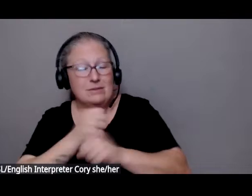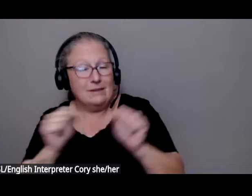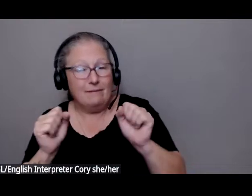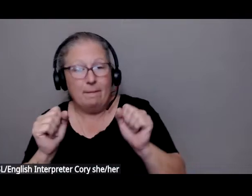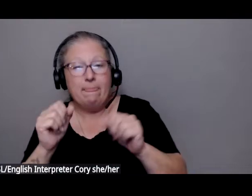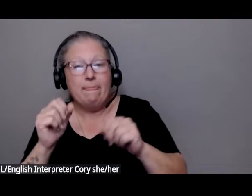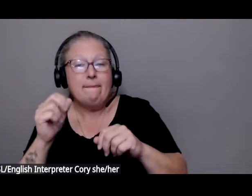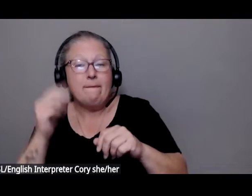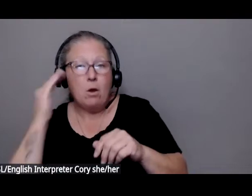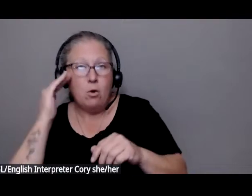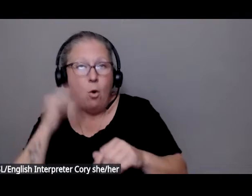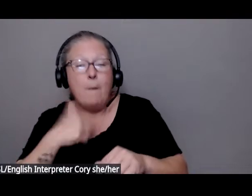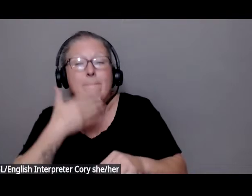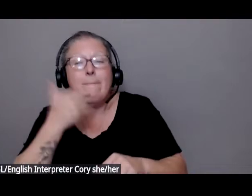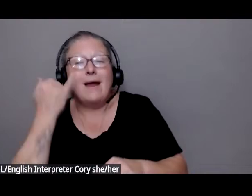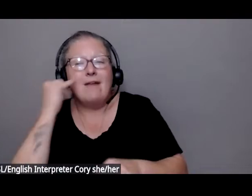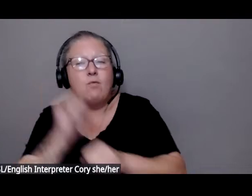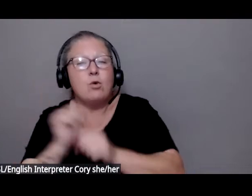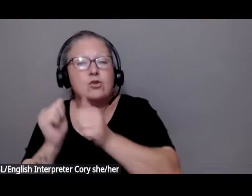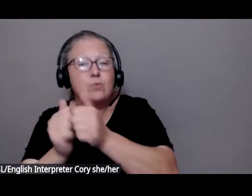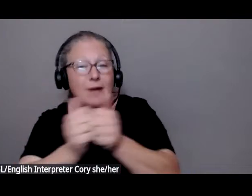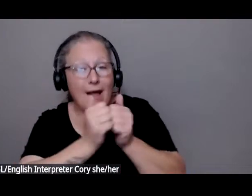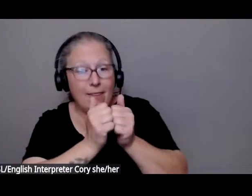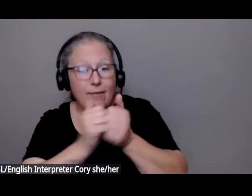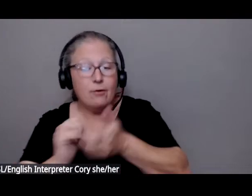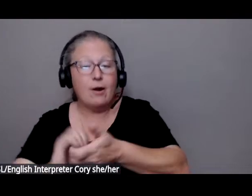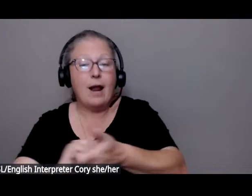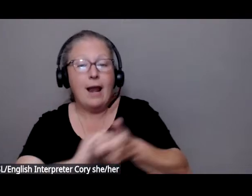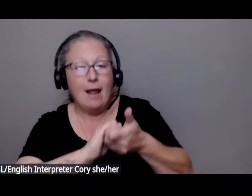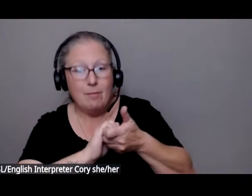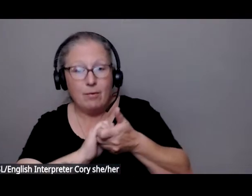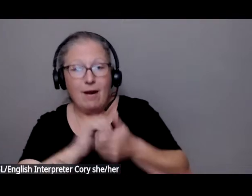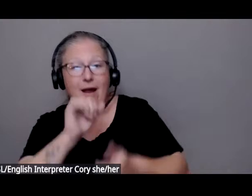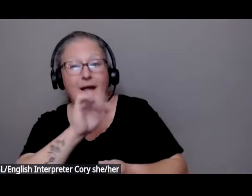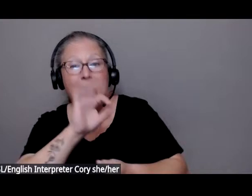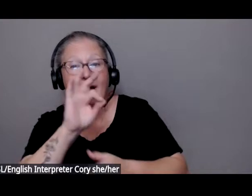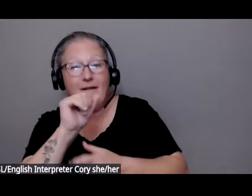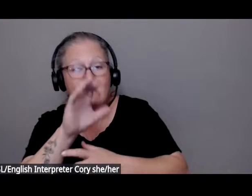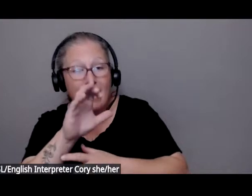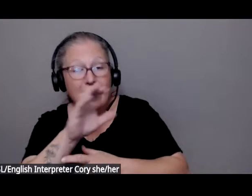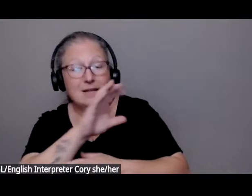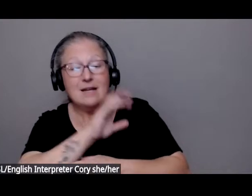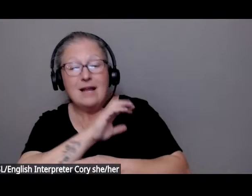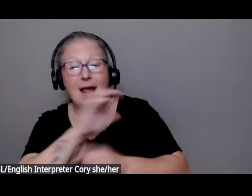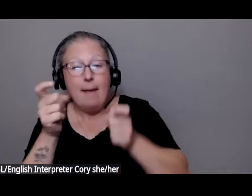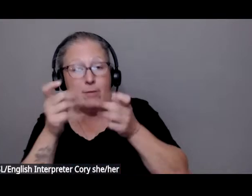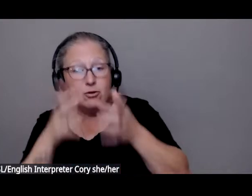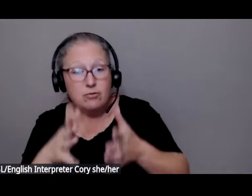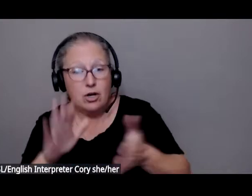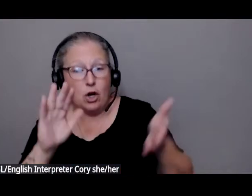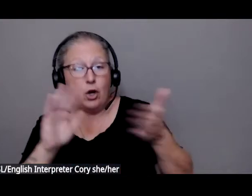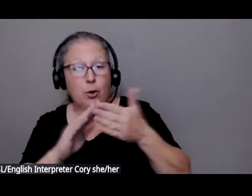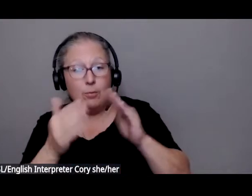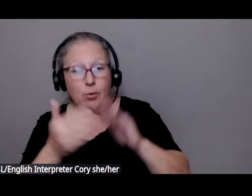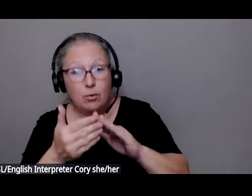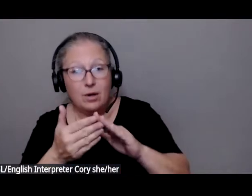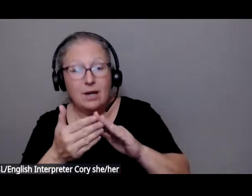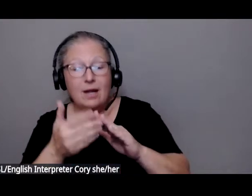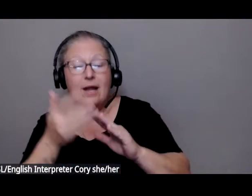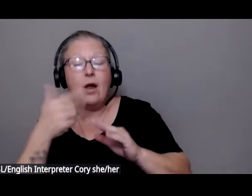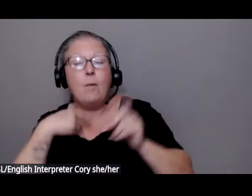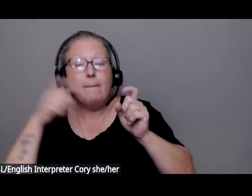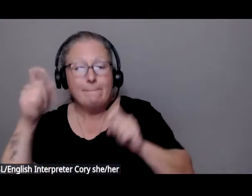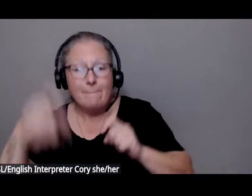that we are better when we work together in collaboration as faculty and administrators and community members, and that we